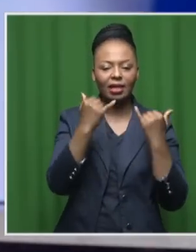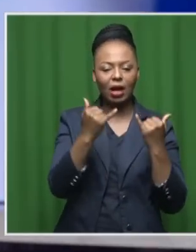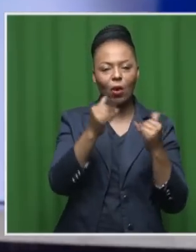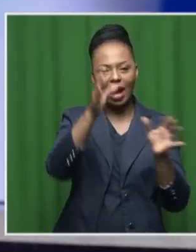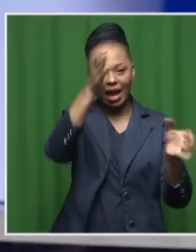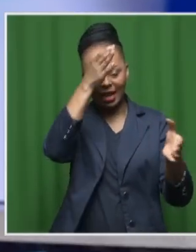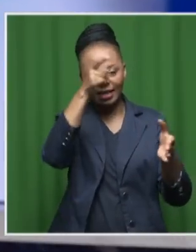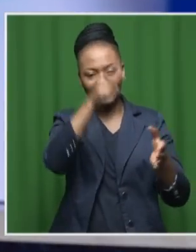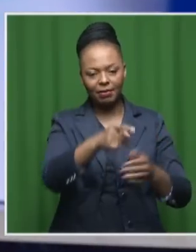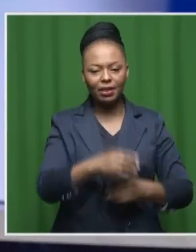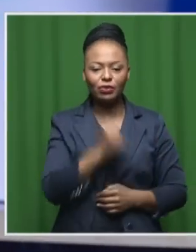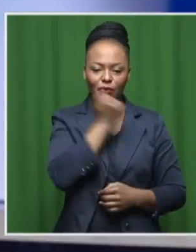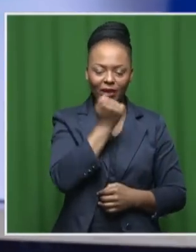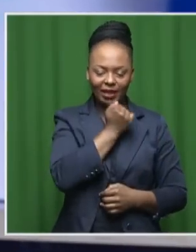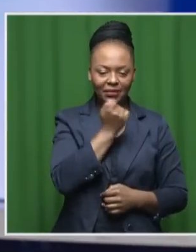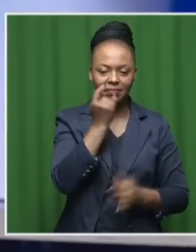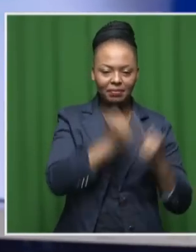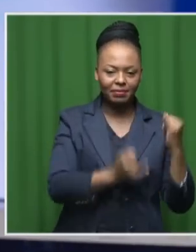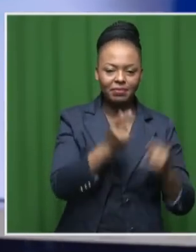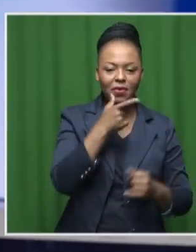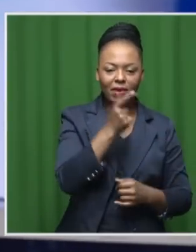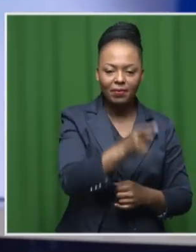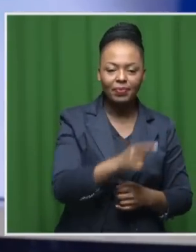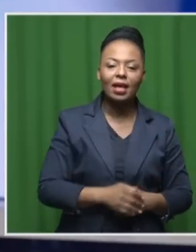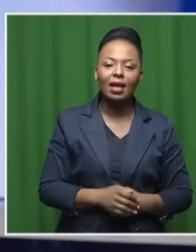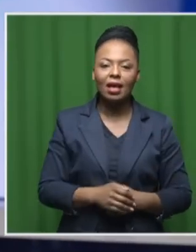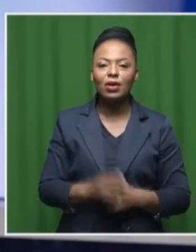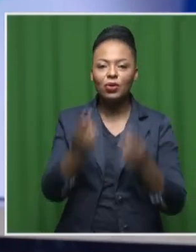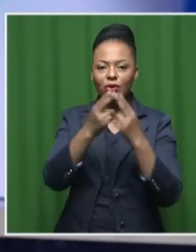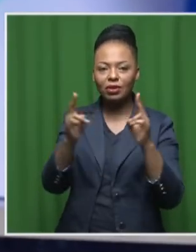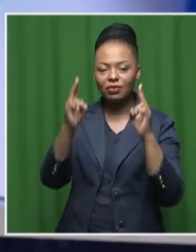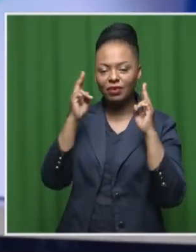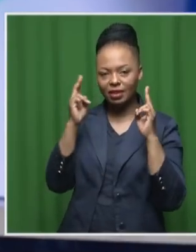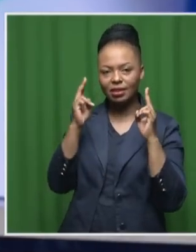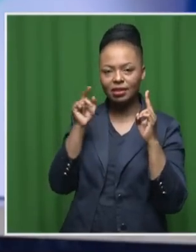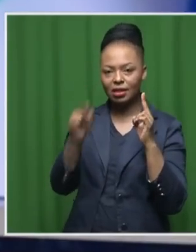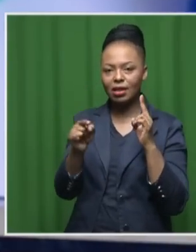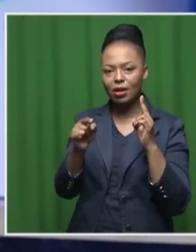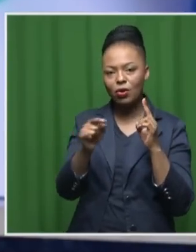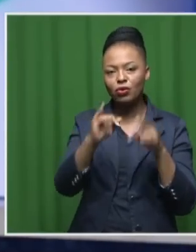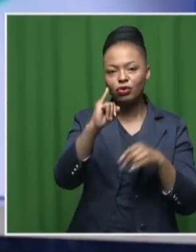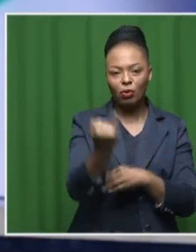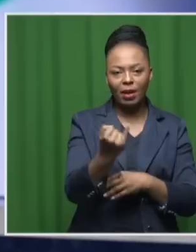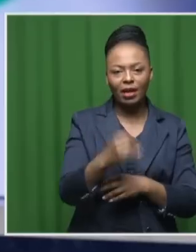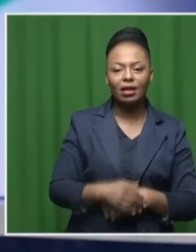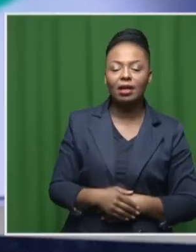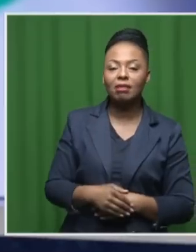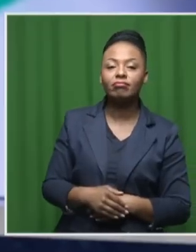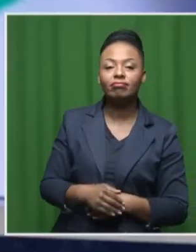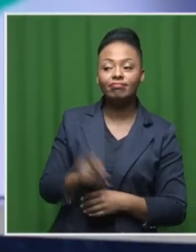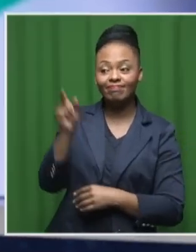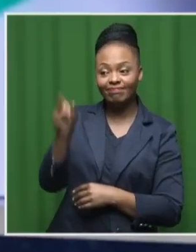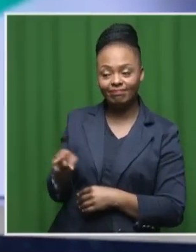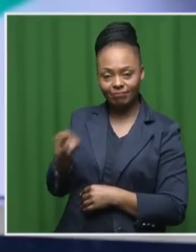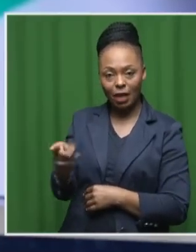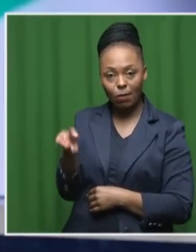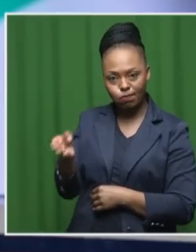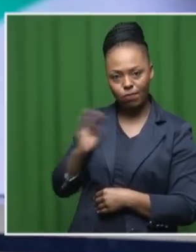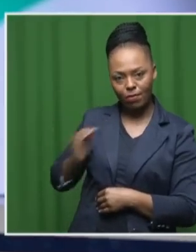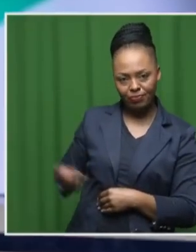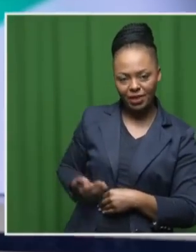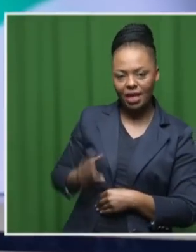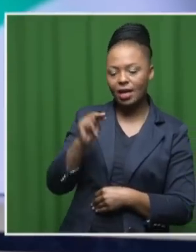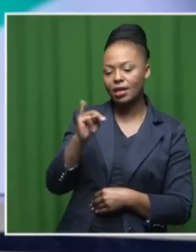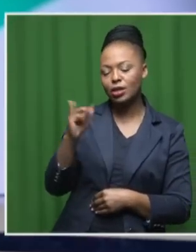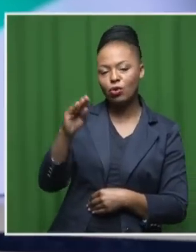Academy, I beg your pardon, and a Professor of Practice at the University of Johannesburg. And also talking to us in studio was Nicole,